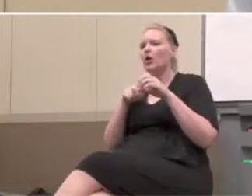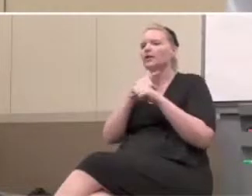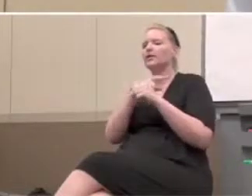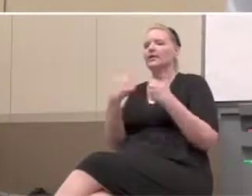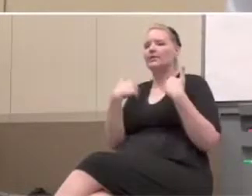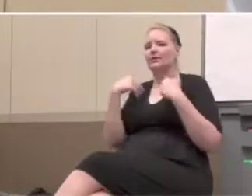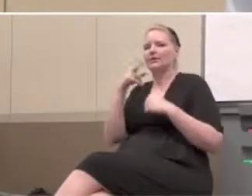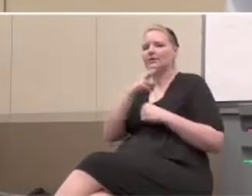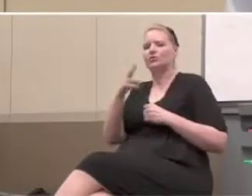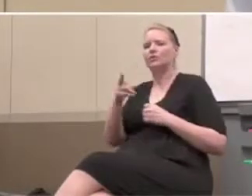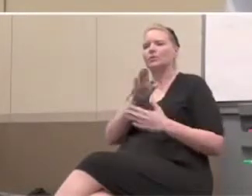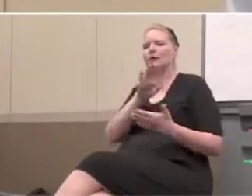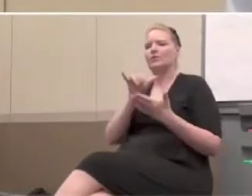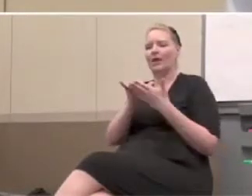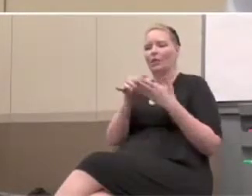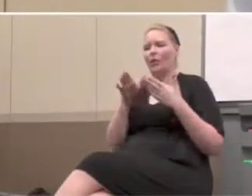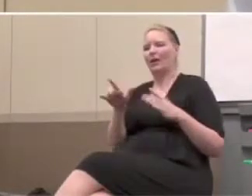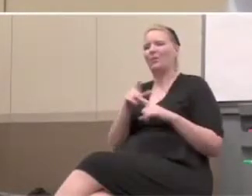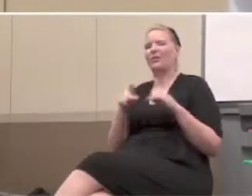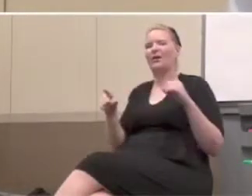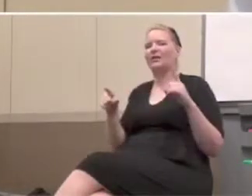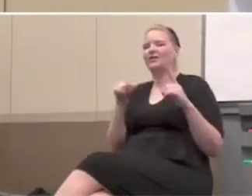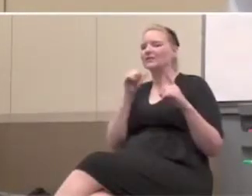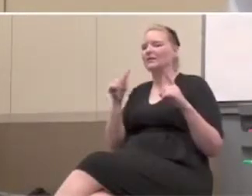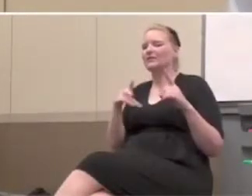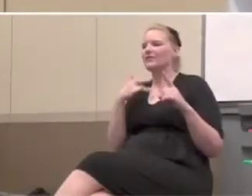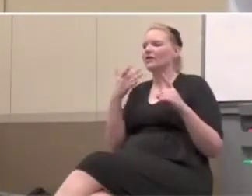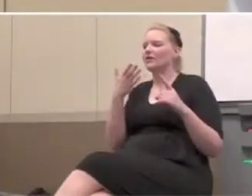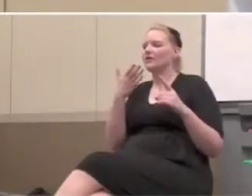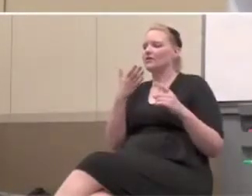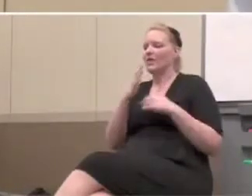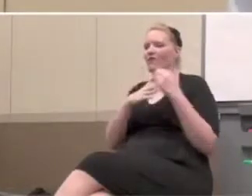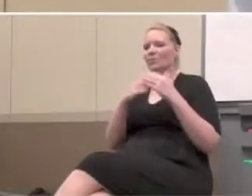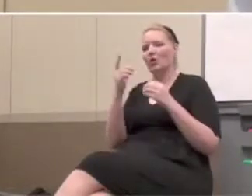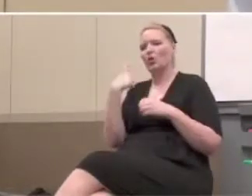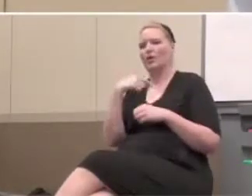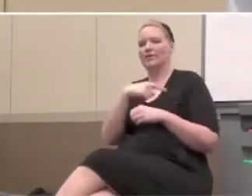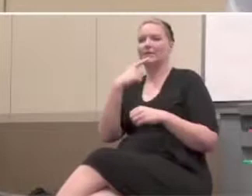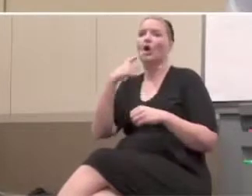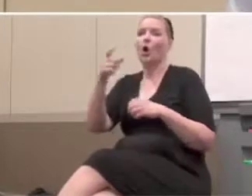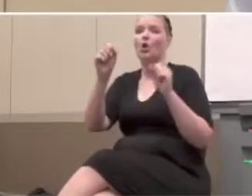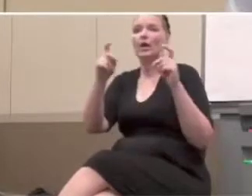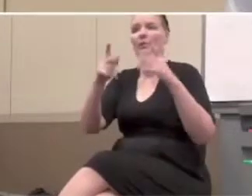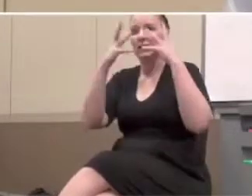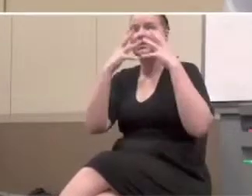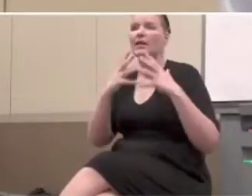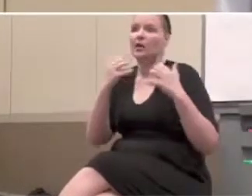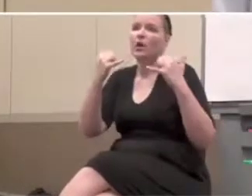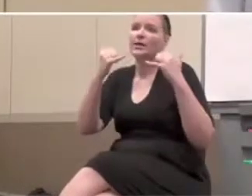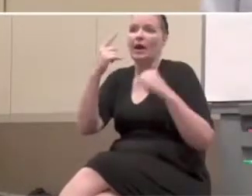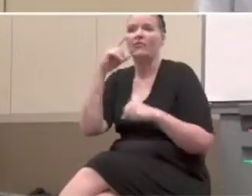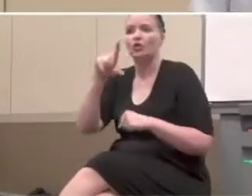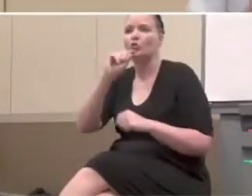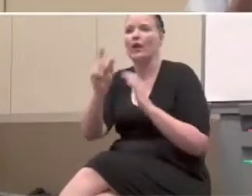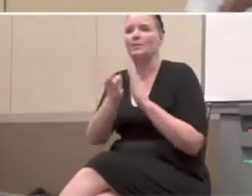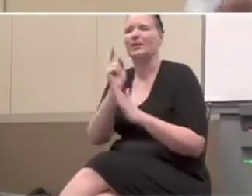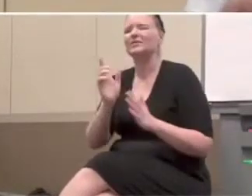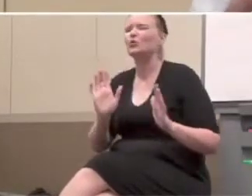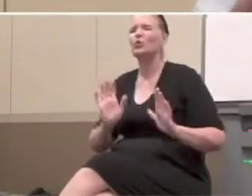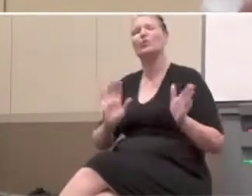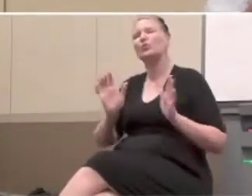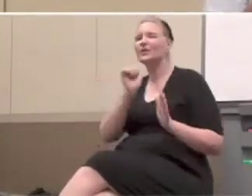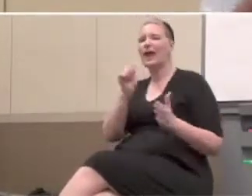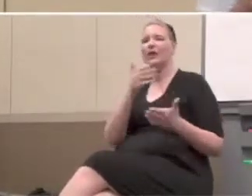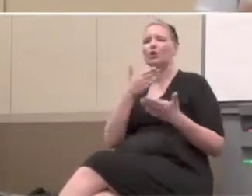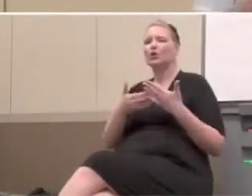that, but I don't really feel comfortable. Okay, be sad about something for 20 minutes right now. Well, I don't think that's a good no,